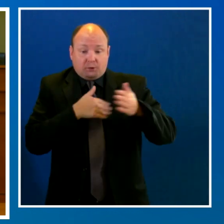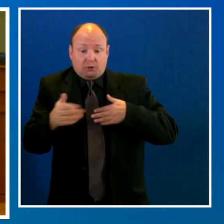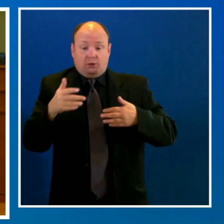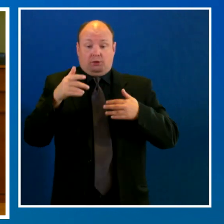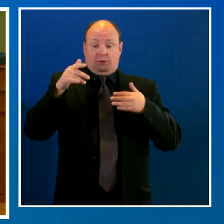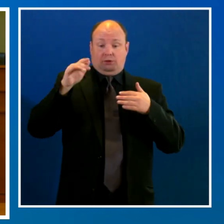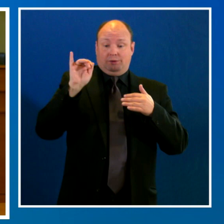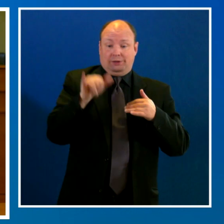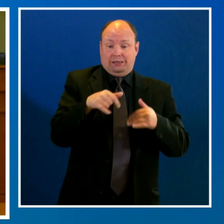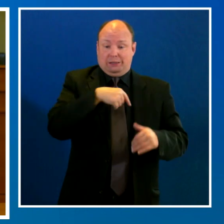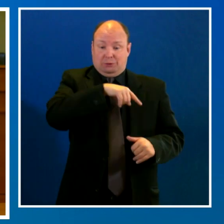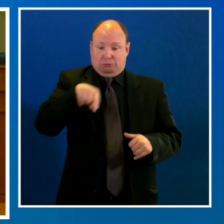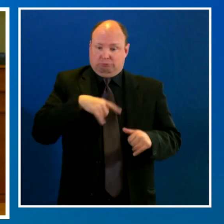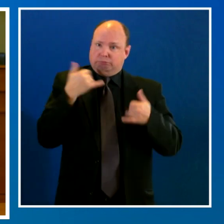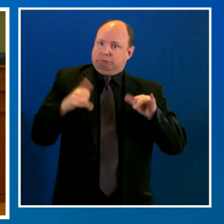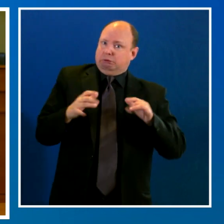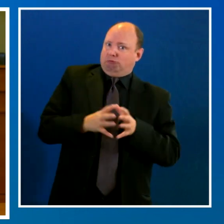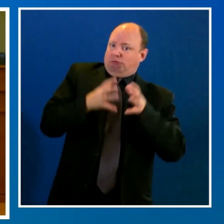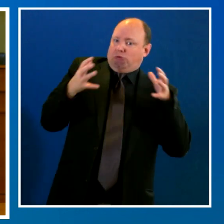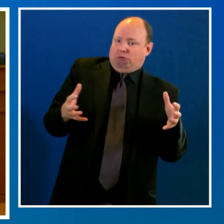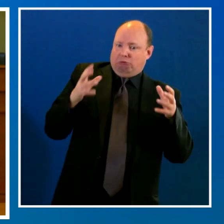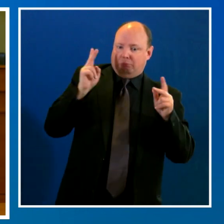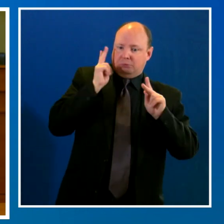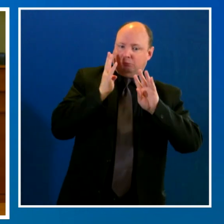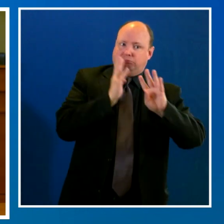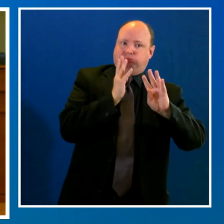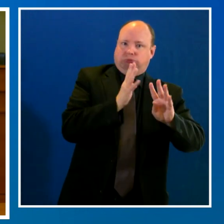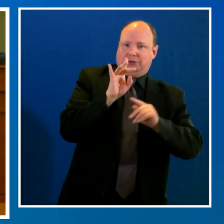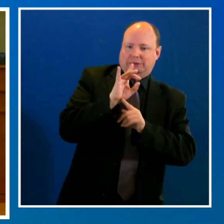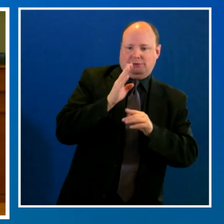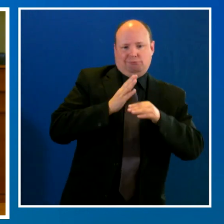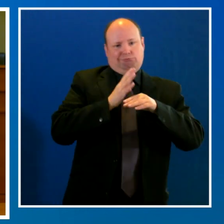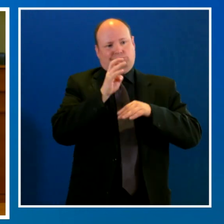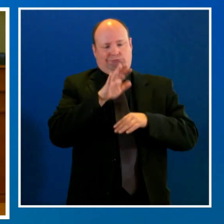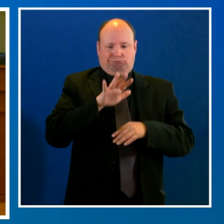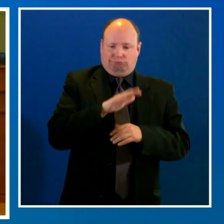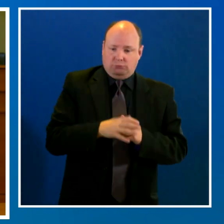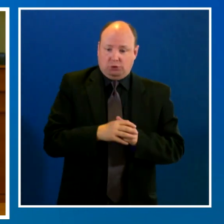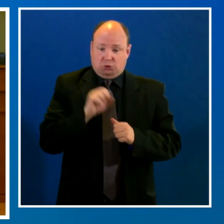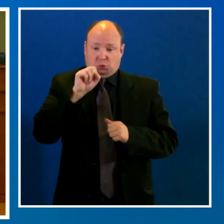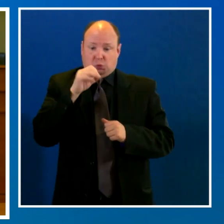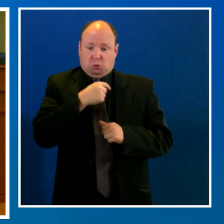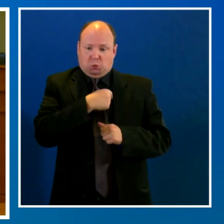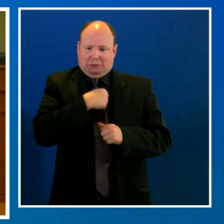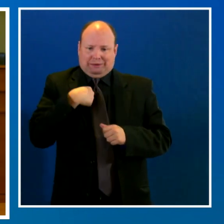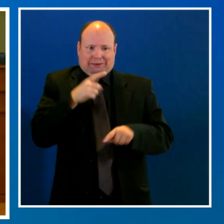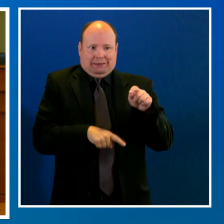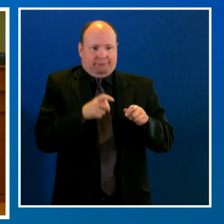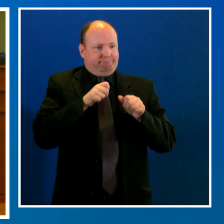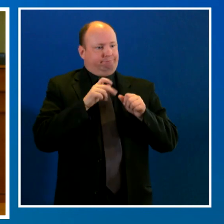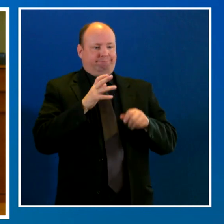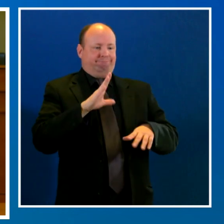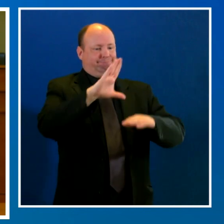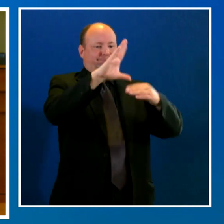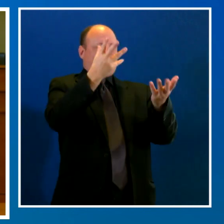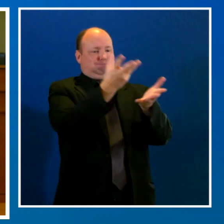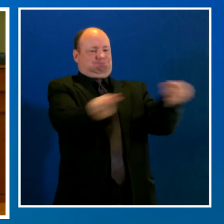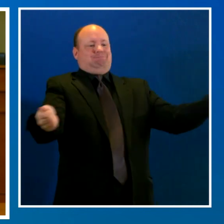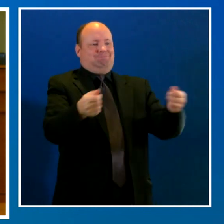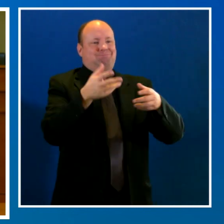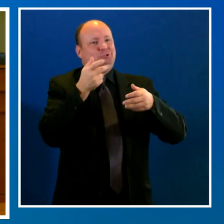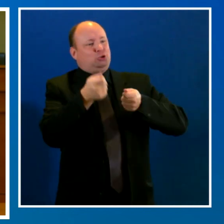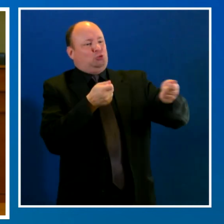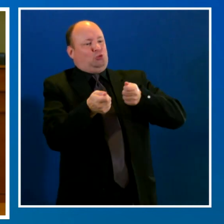with families and friends, let's all remain mindful of the pandemic and be vigilant in our effort to